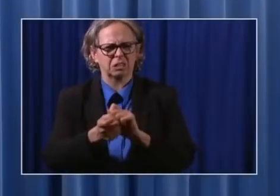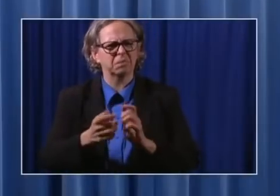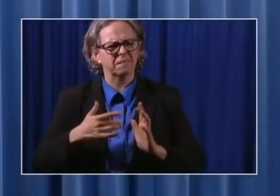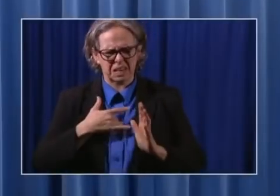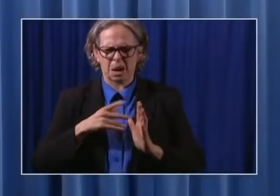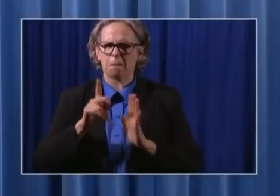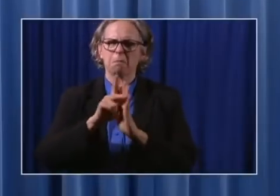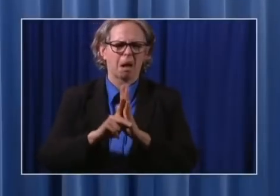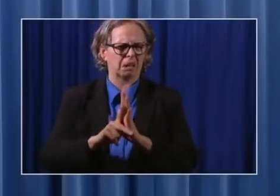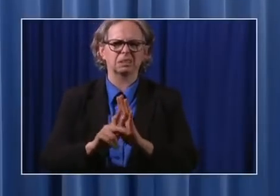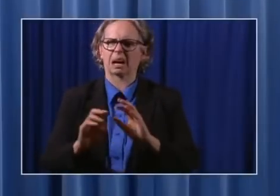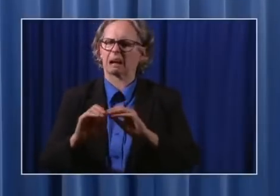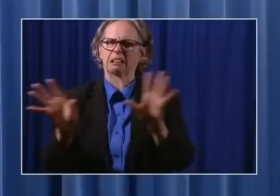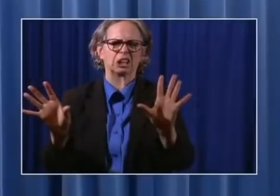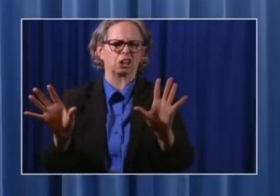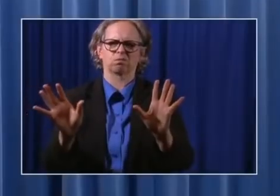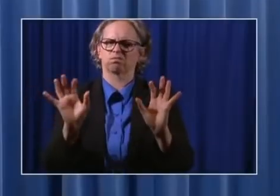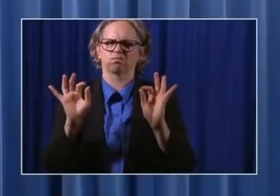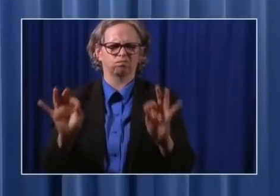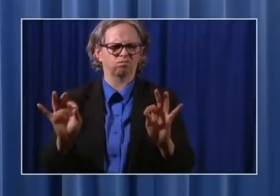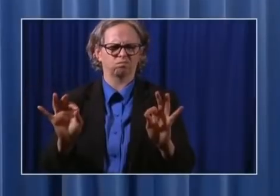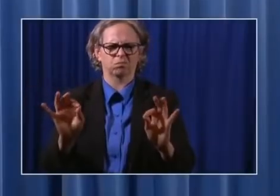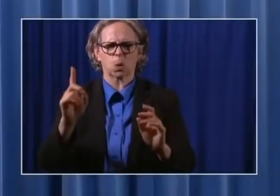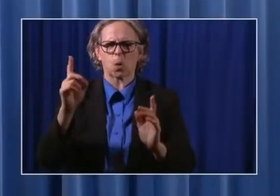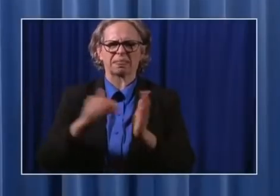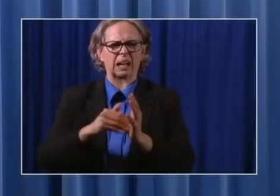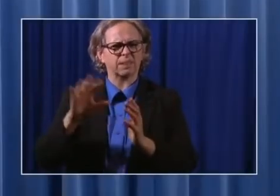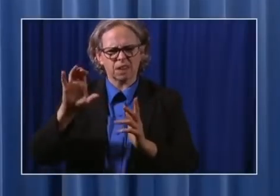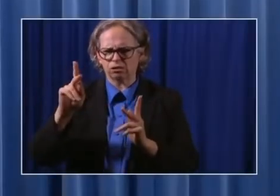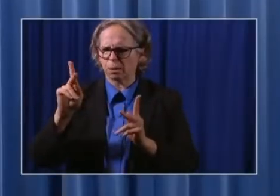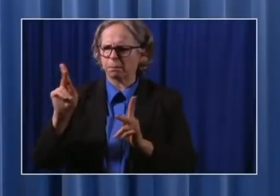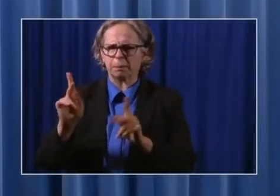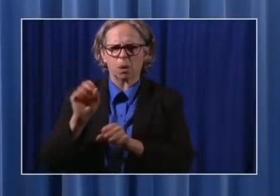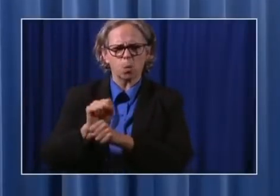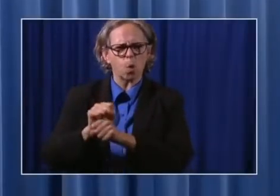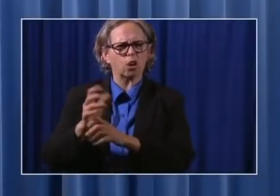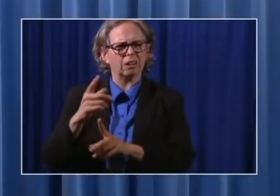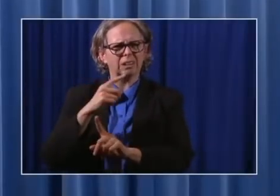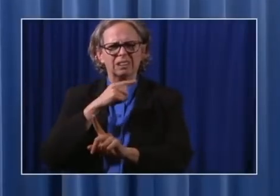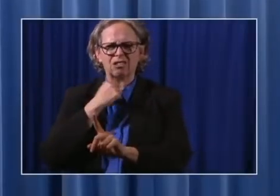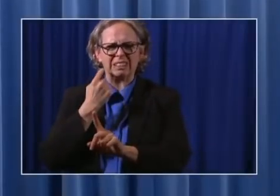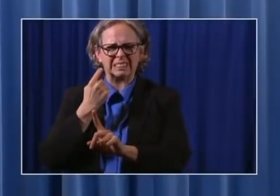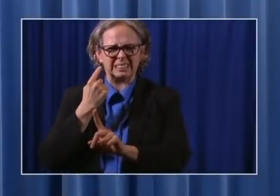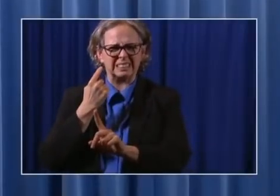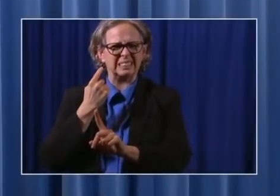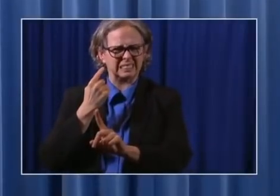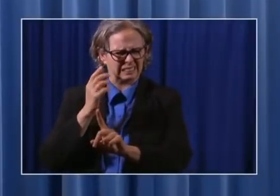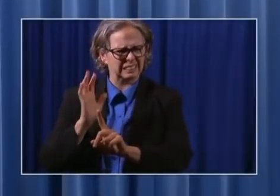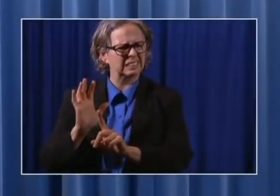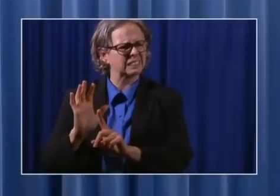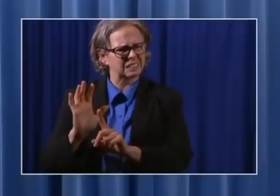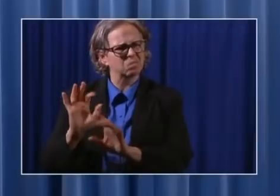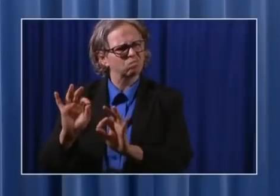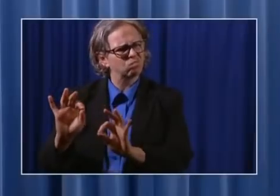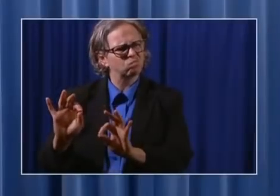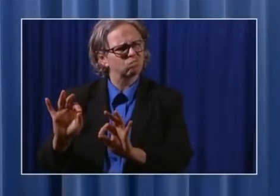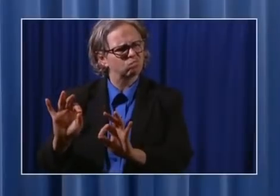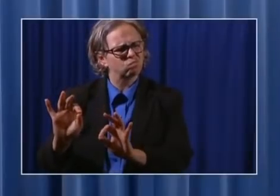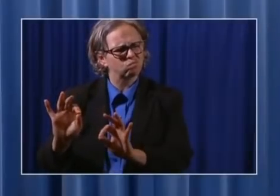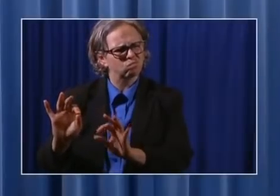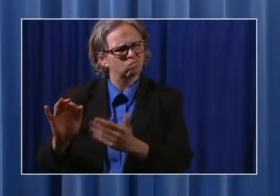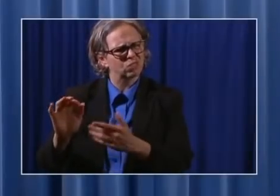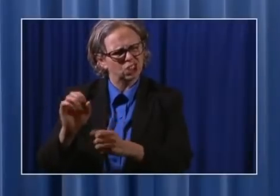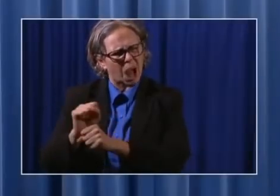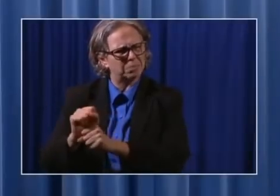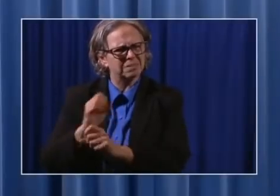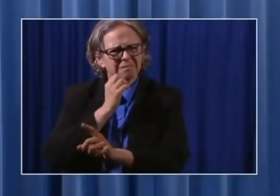clear. We got 1,500 jobs at least at stake. this is the only way we're going to be able, in the immediate